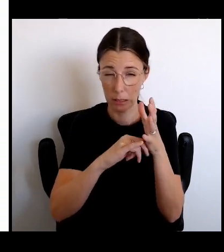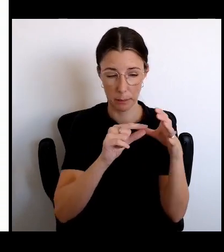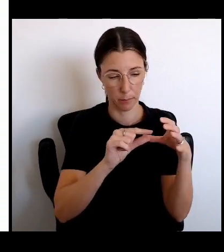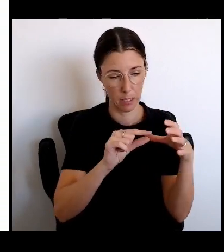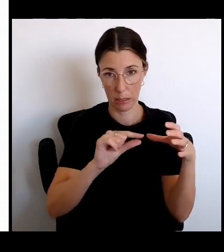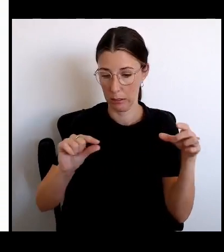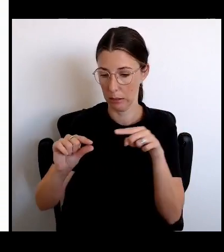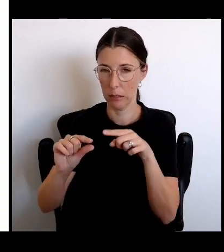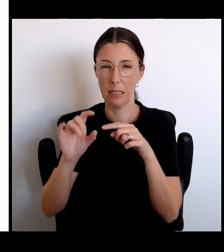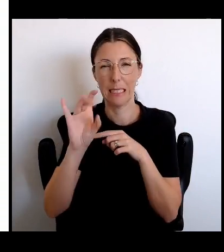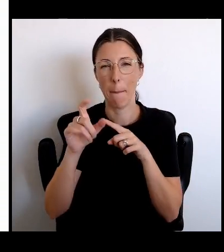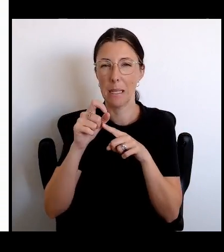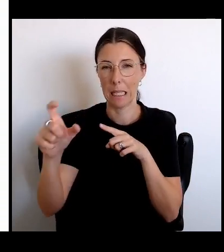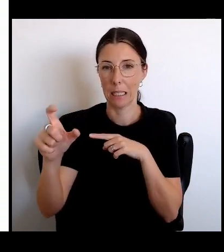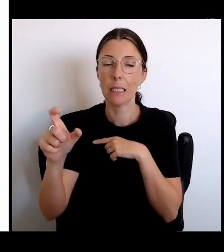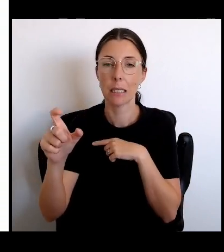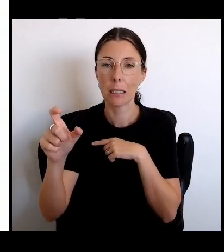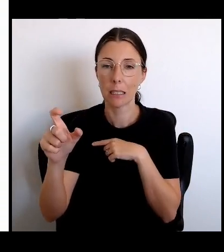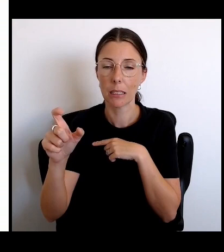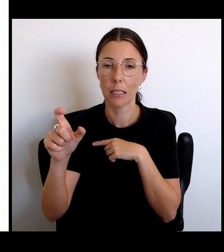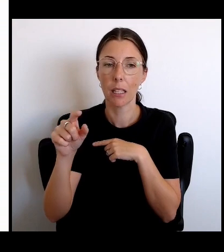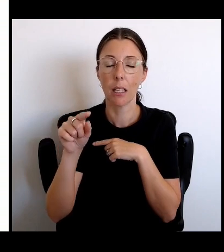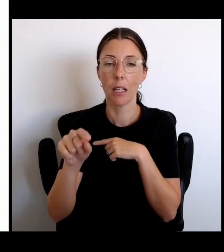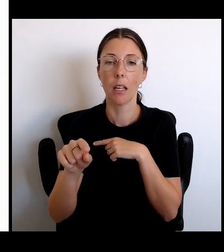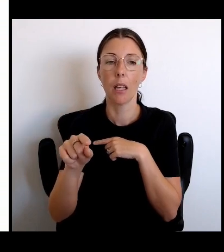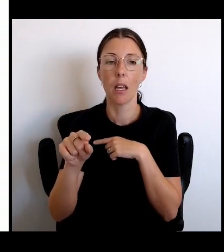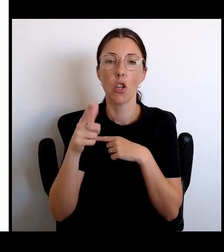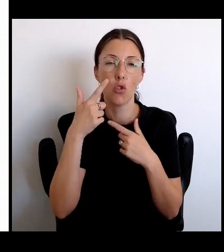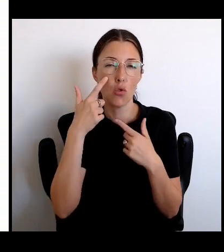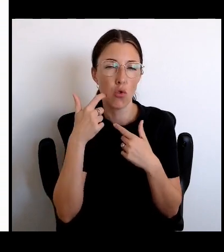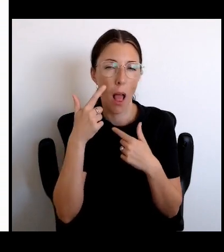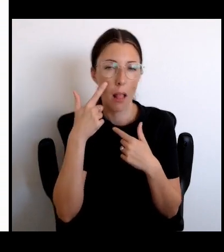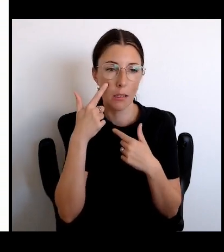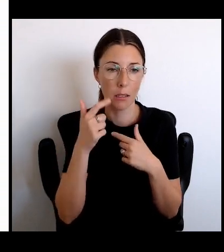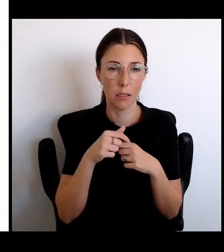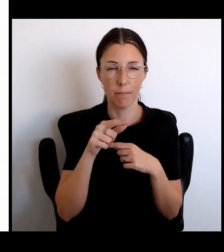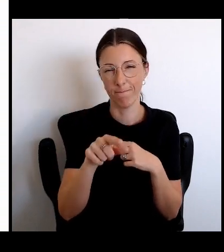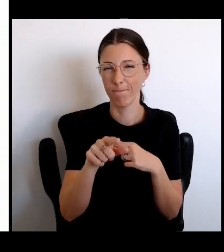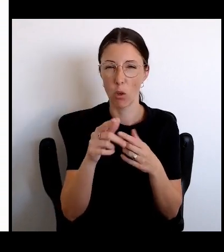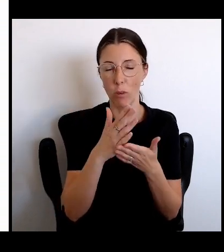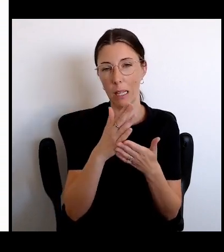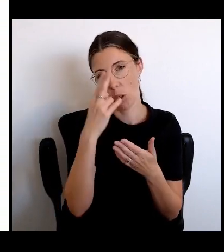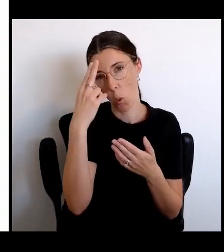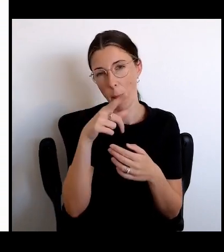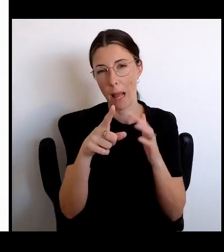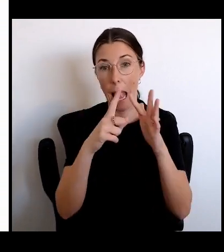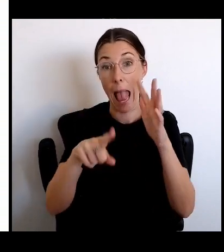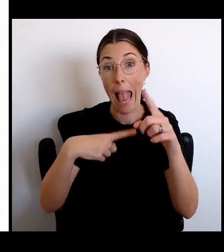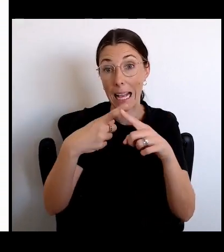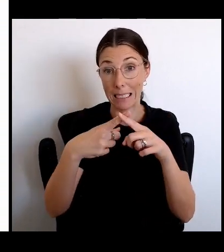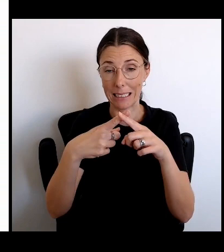you like, we're loosely thinking of these as our ex-trialists or ex-vapers. But as I said, I stress this is a segment